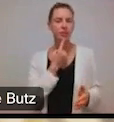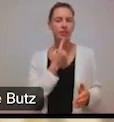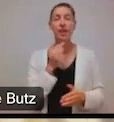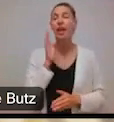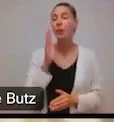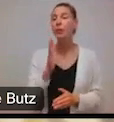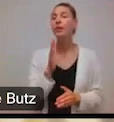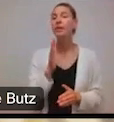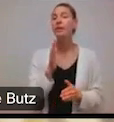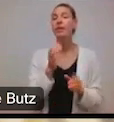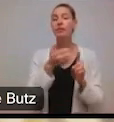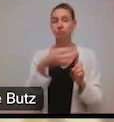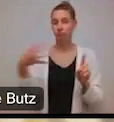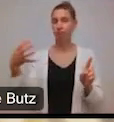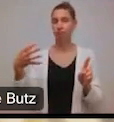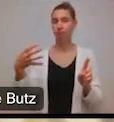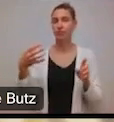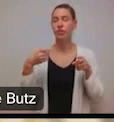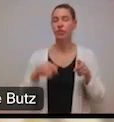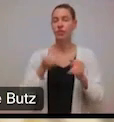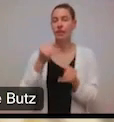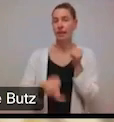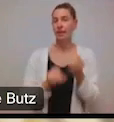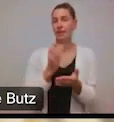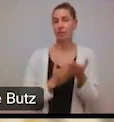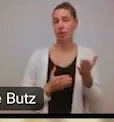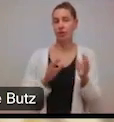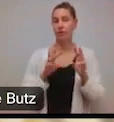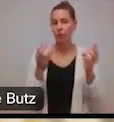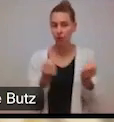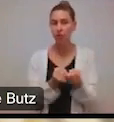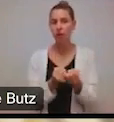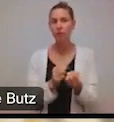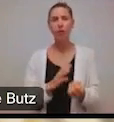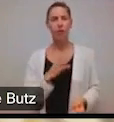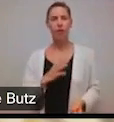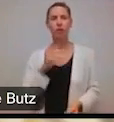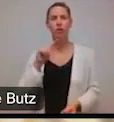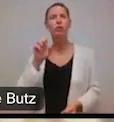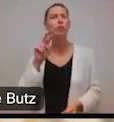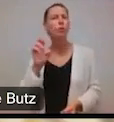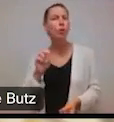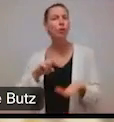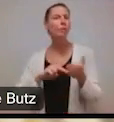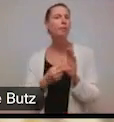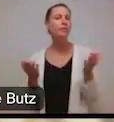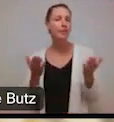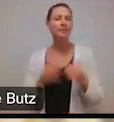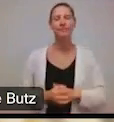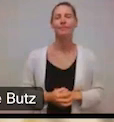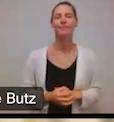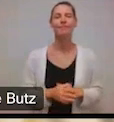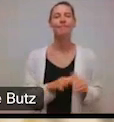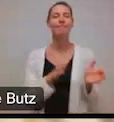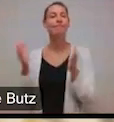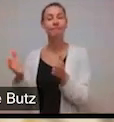about that at the last part of this workshop, what exactly a formal tone sounds like. Casual